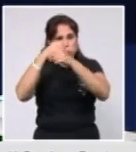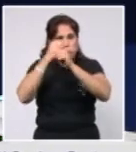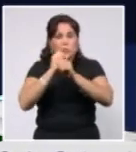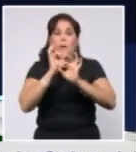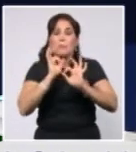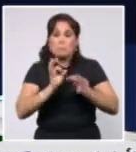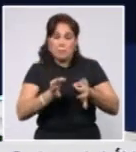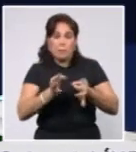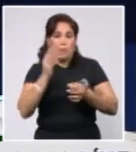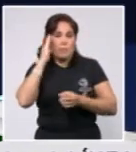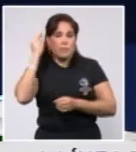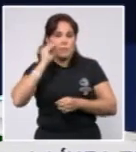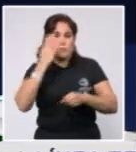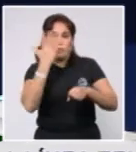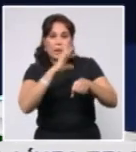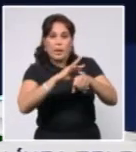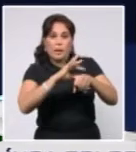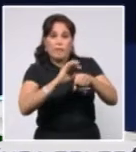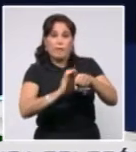960 in Villa Claras,